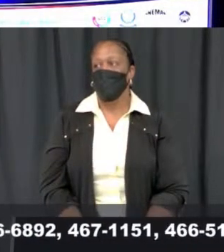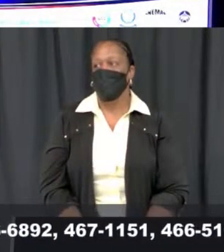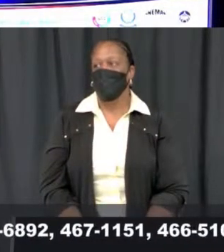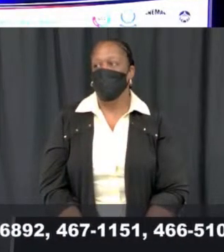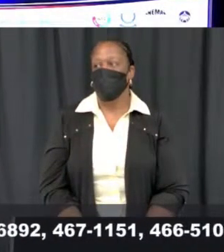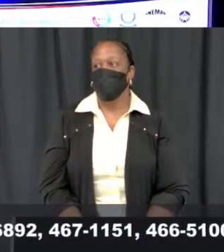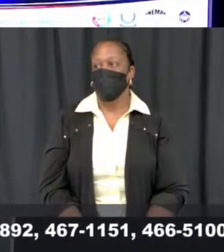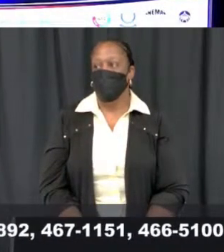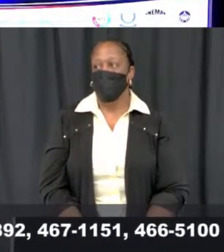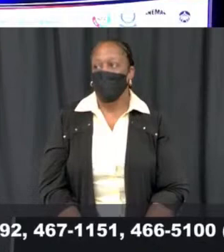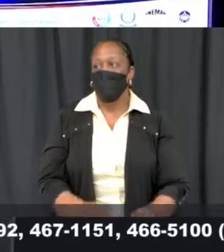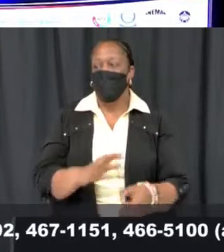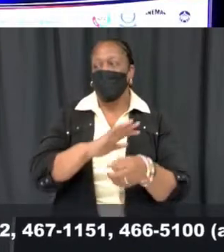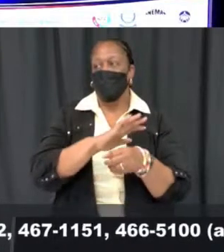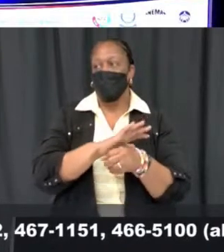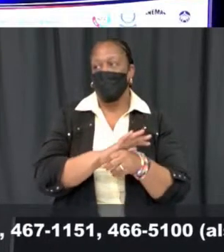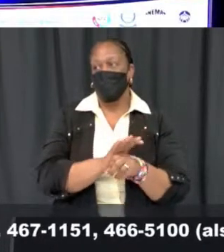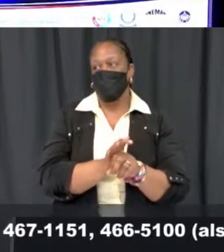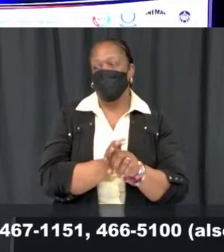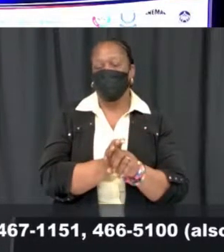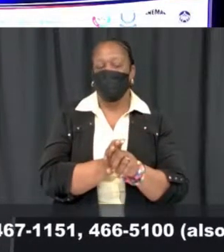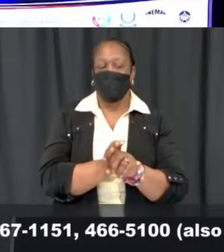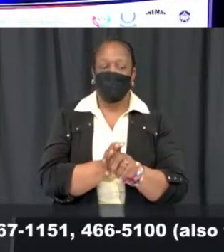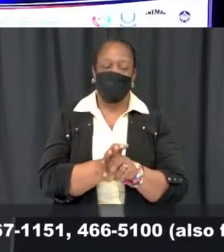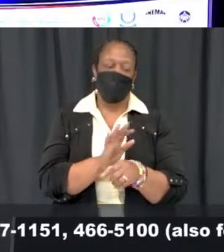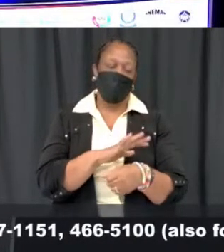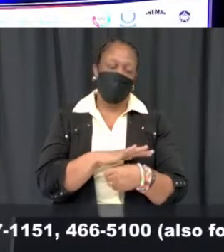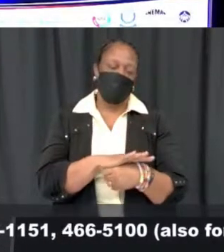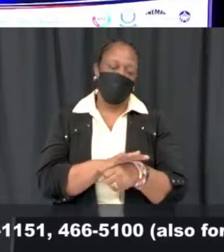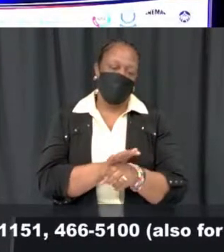The coronavirus